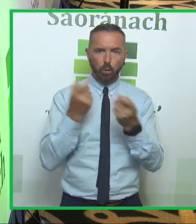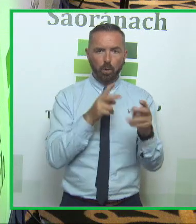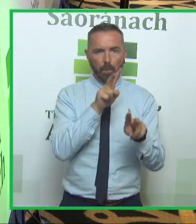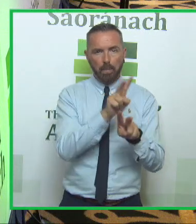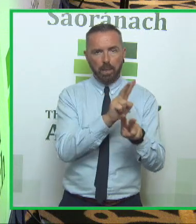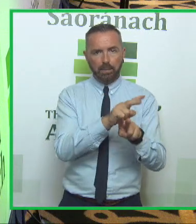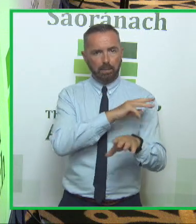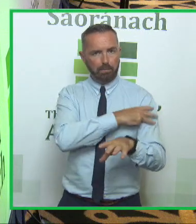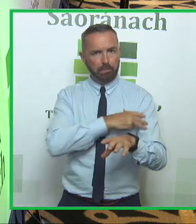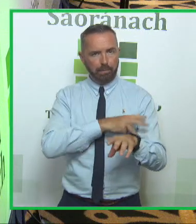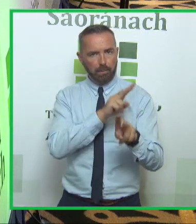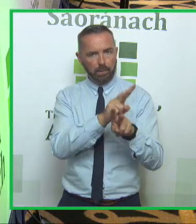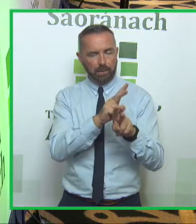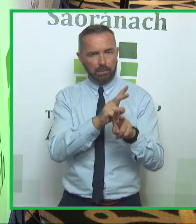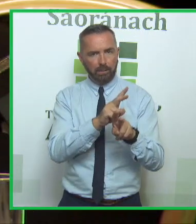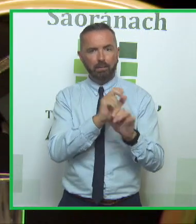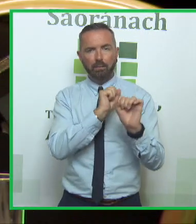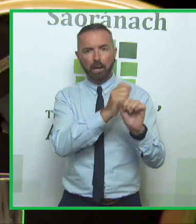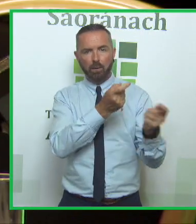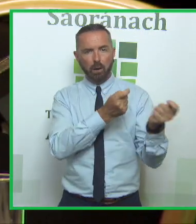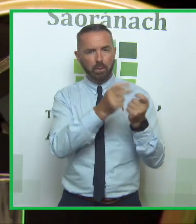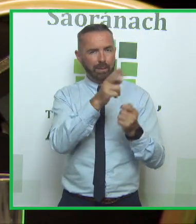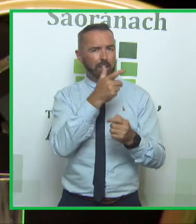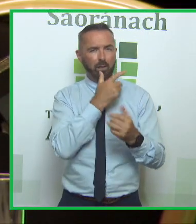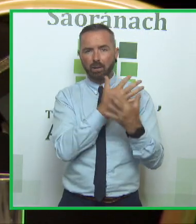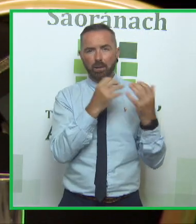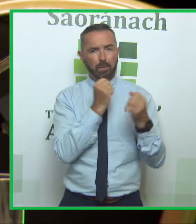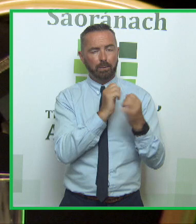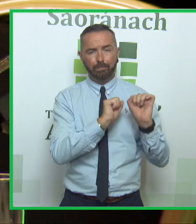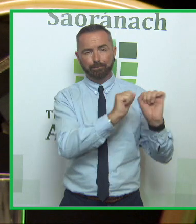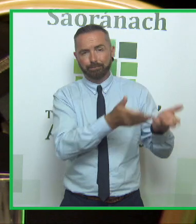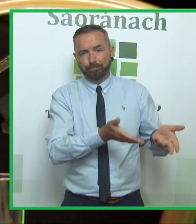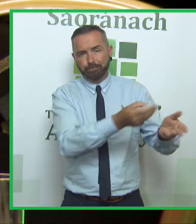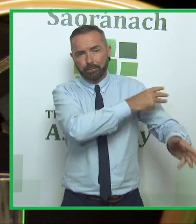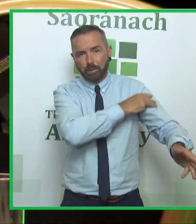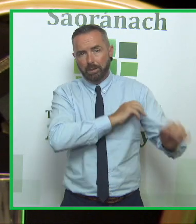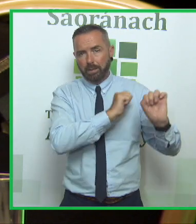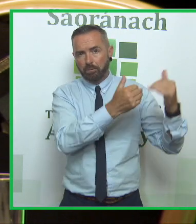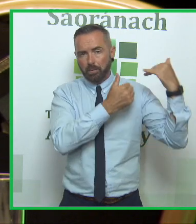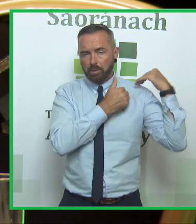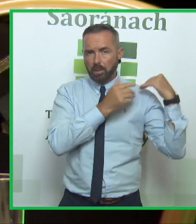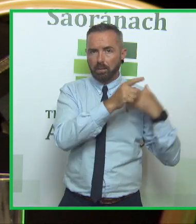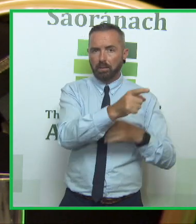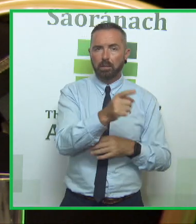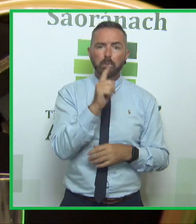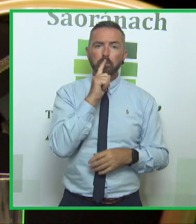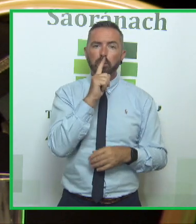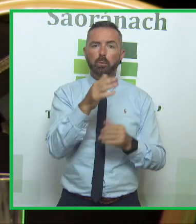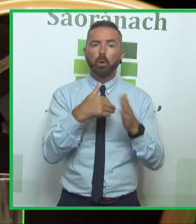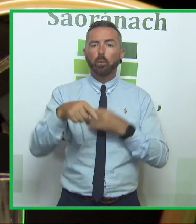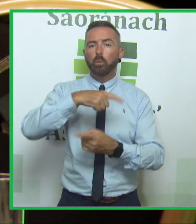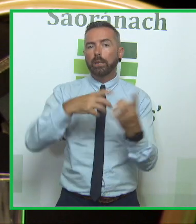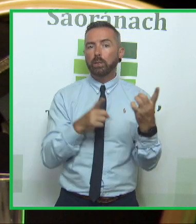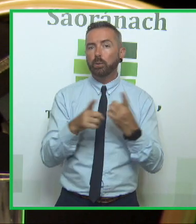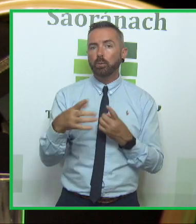know, there's that operation. I won't get into too much details. That's the, you know, our Gardaí Síochána responsibility. I suppose just in terms of what we do, we